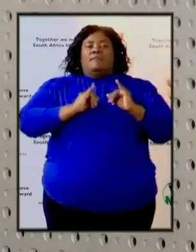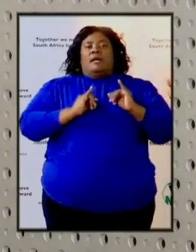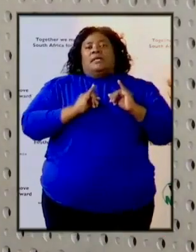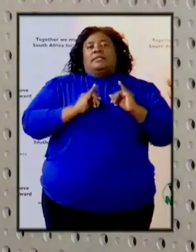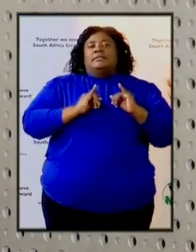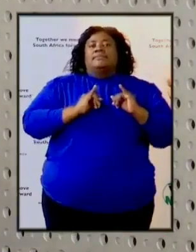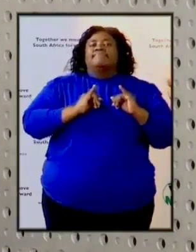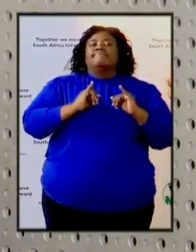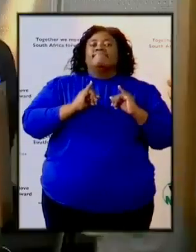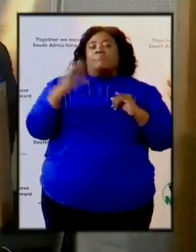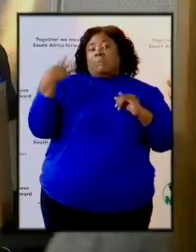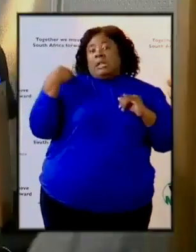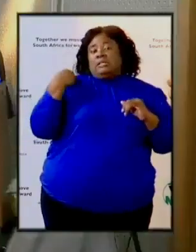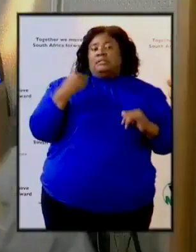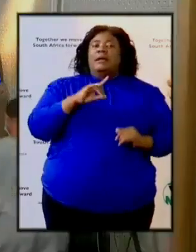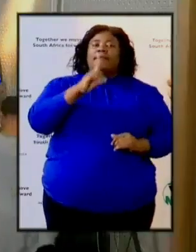Minister.